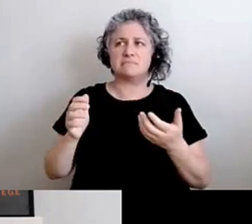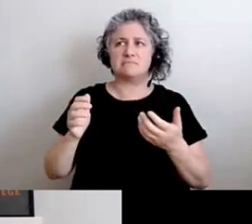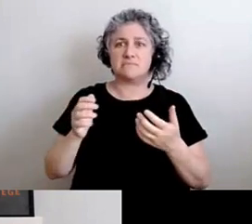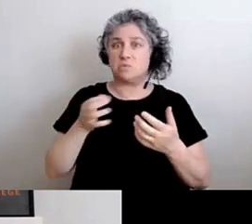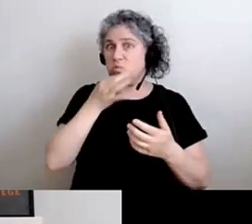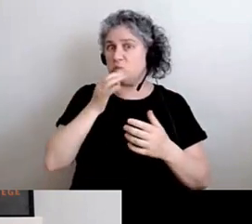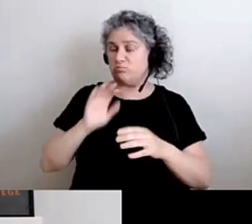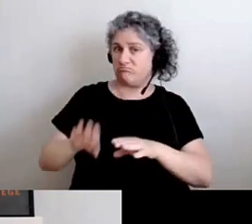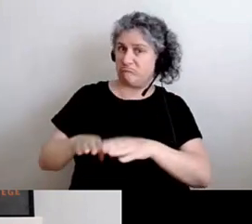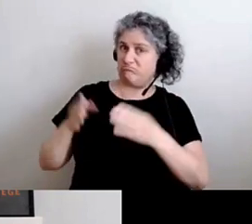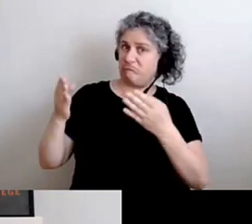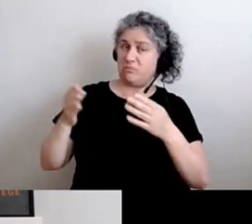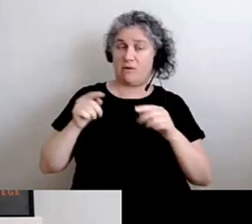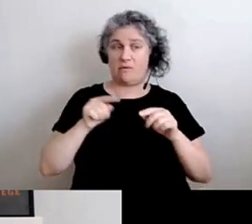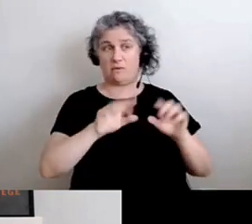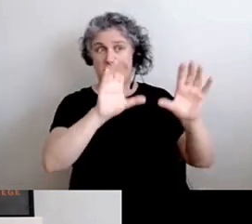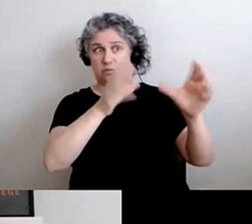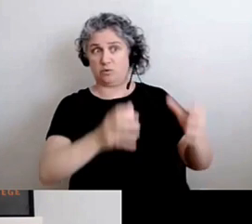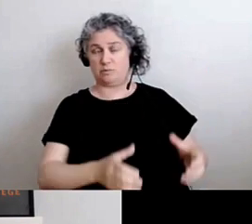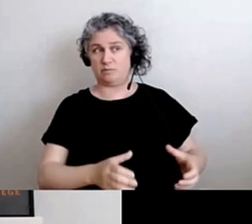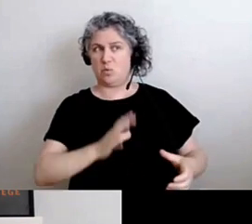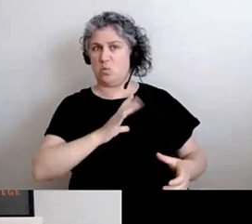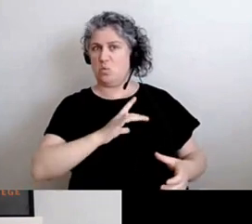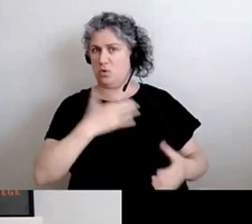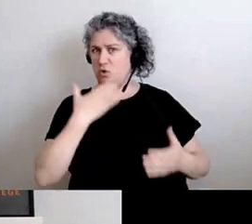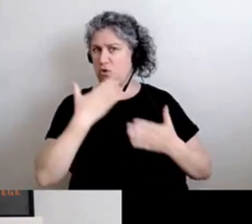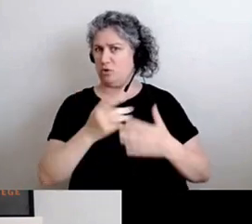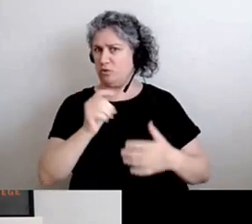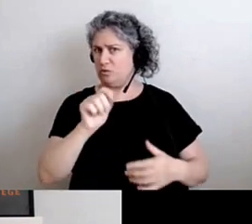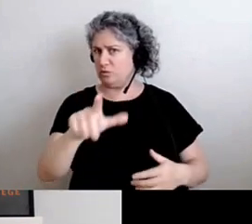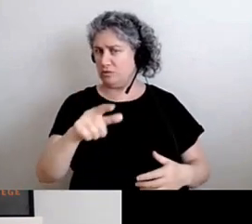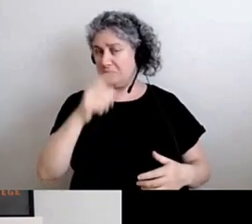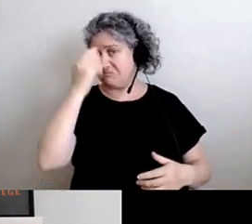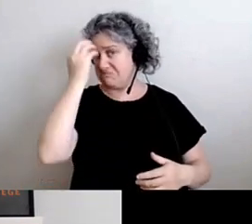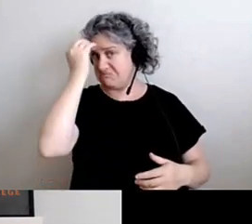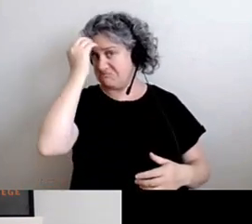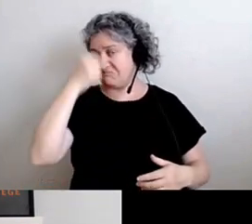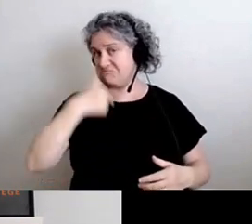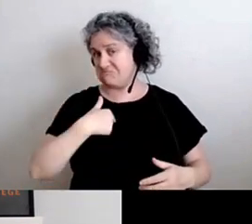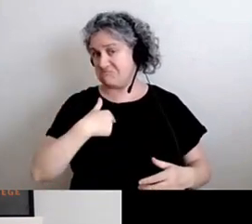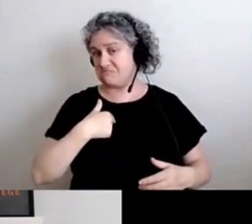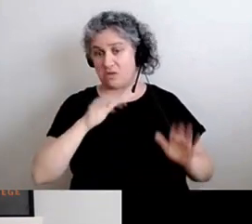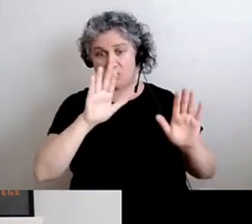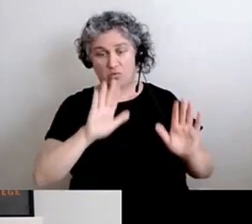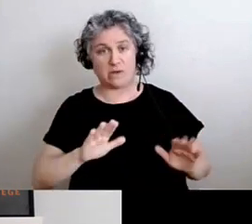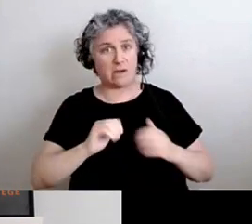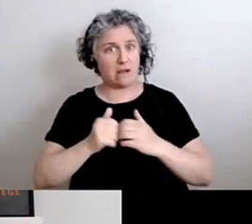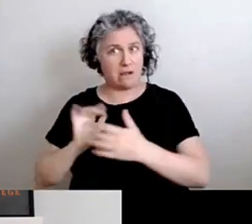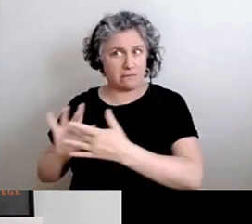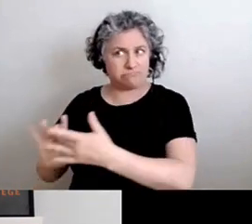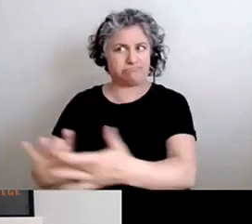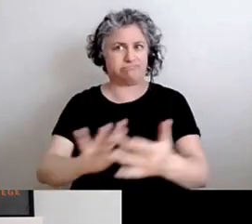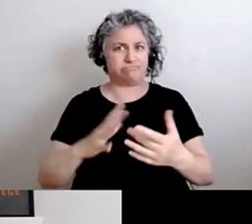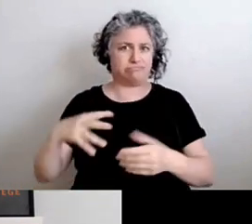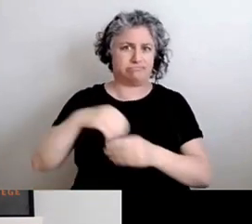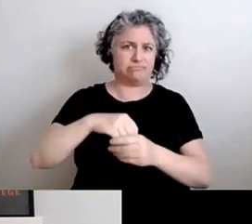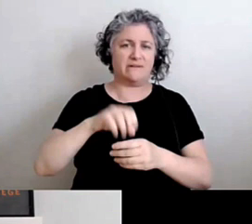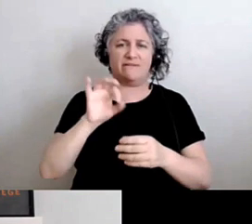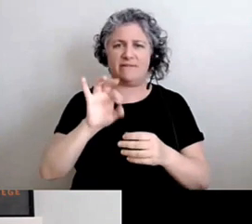fabulous tool. If they really do, a really great way to get people to connect and